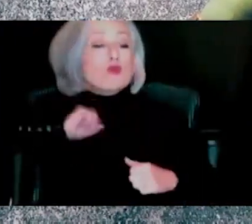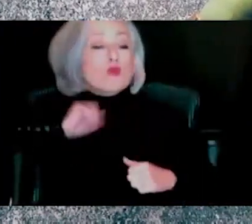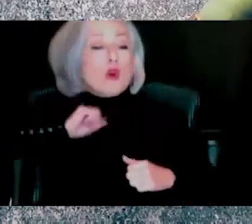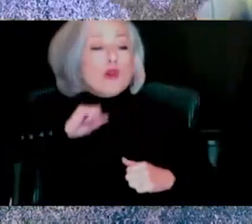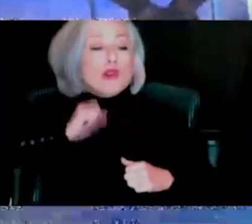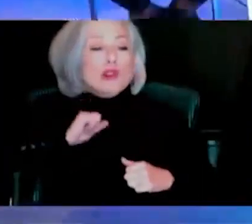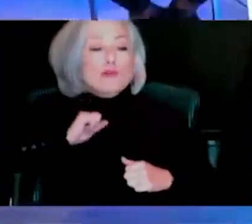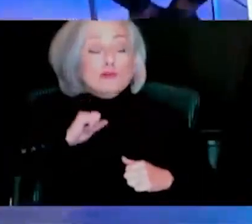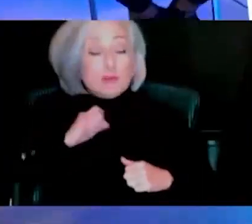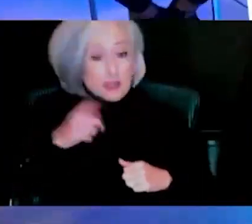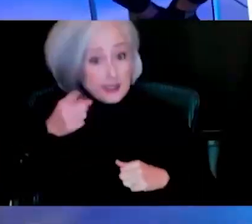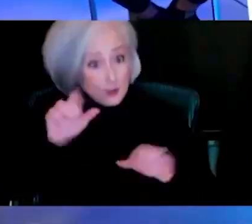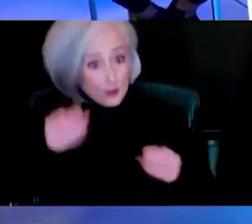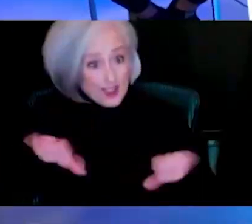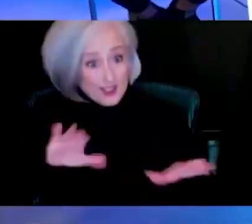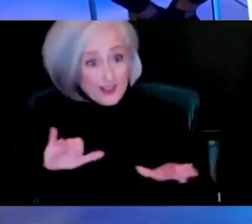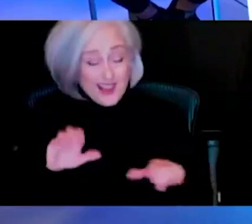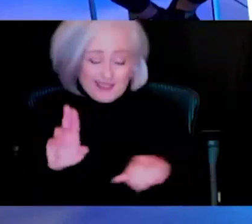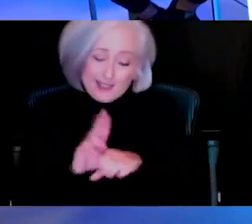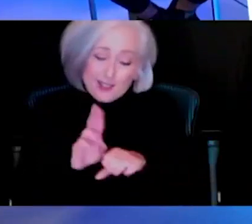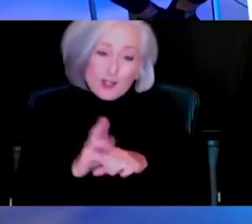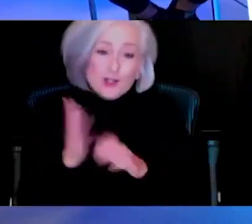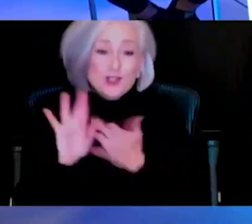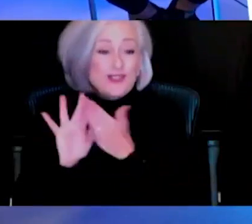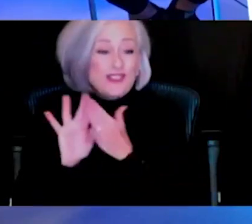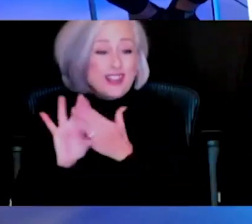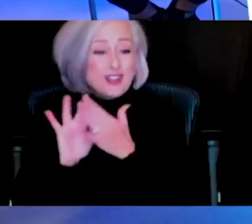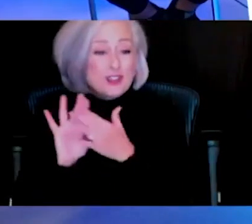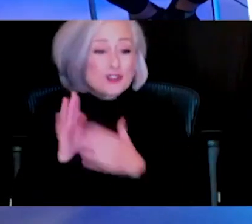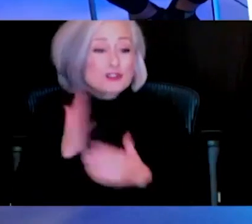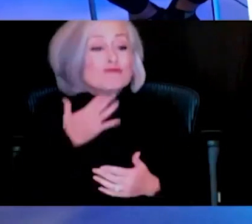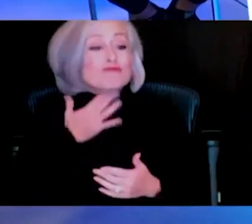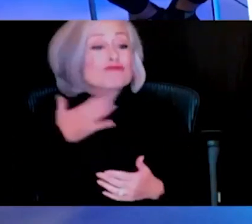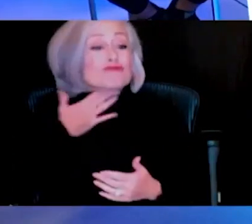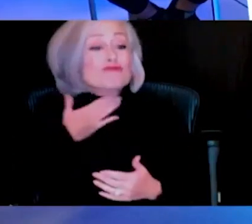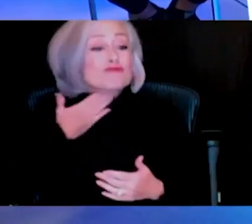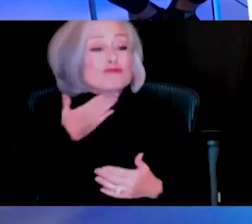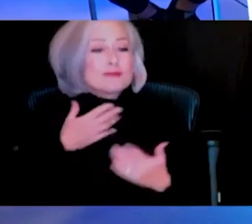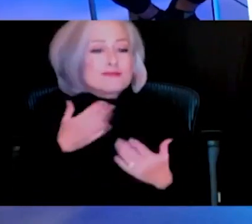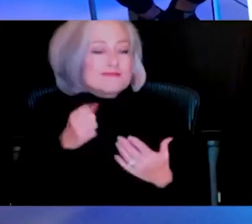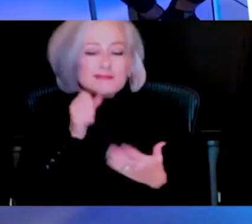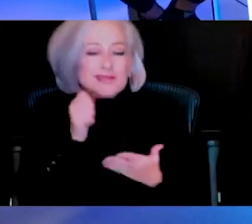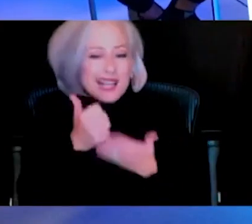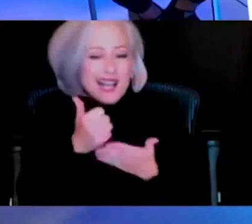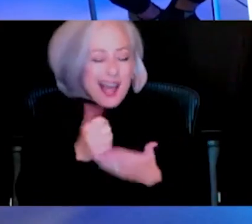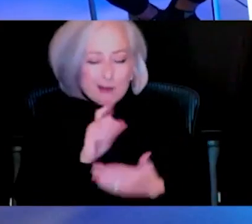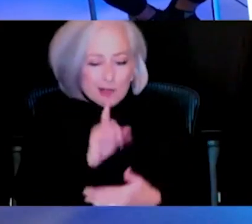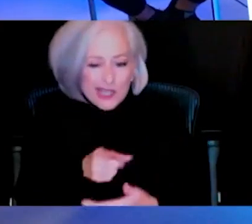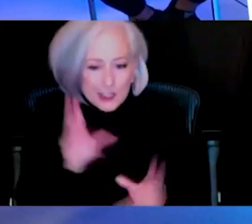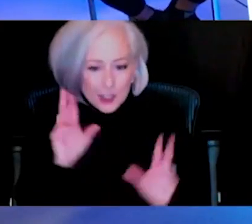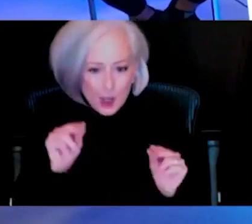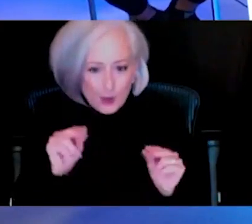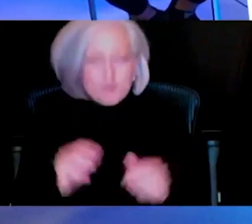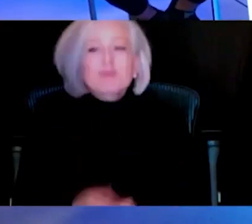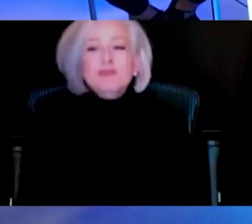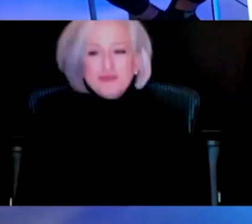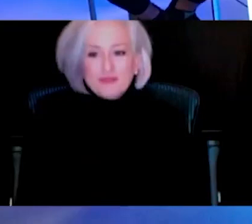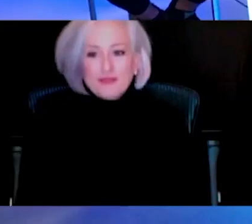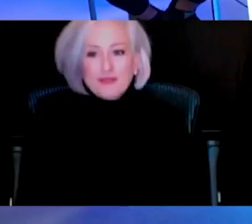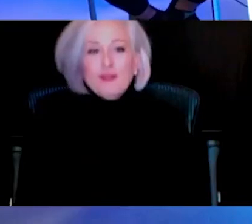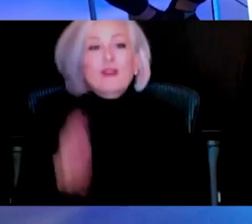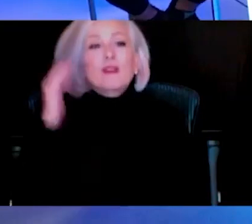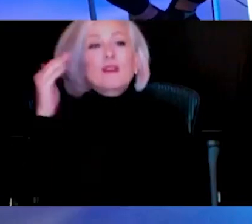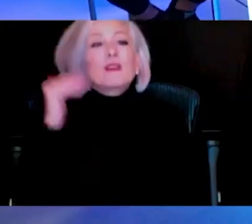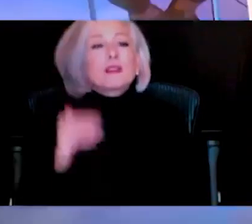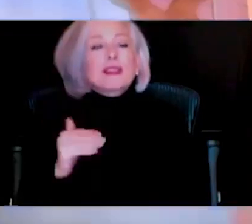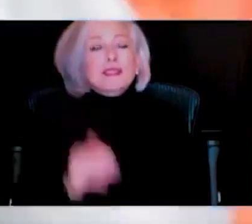just use your fingers, and it's not really going to change much. So also a no. Okay, another hard no. Okay, now let's go to our next one.